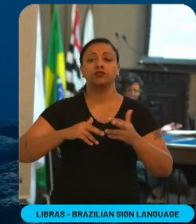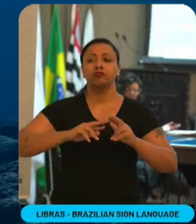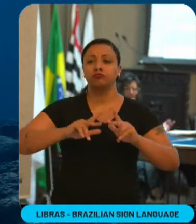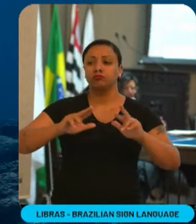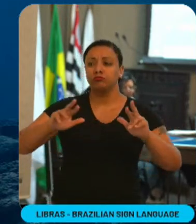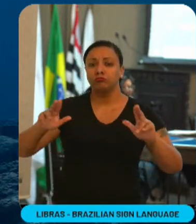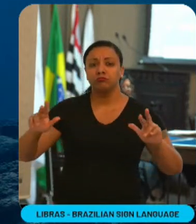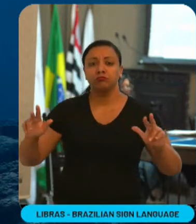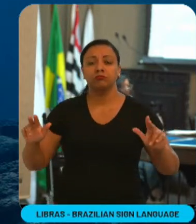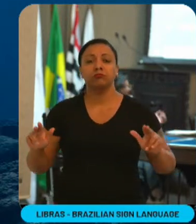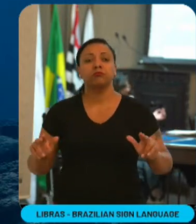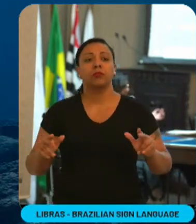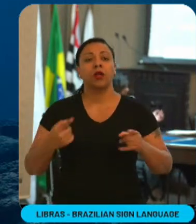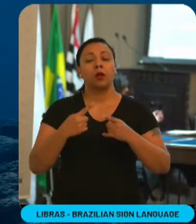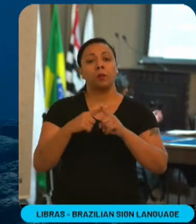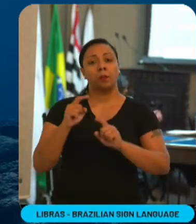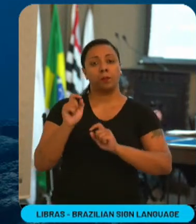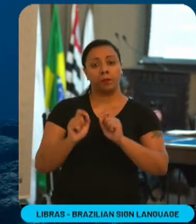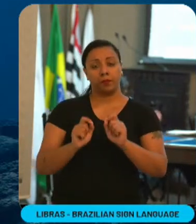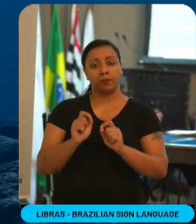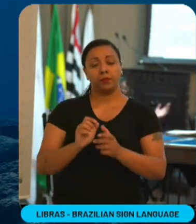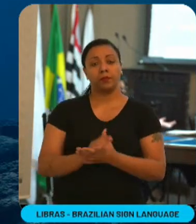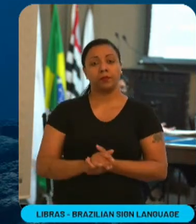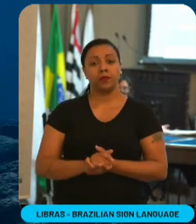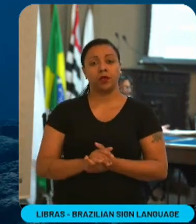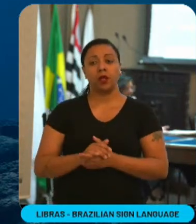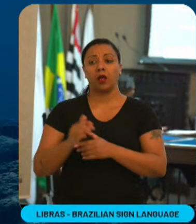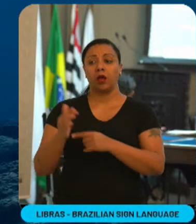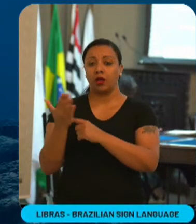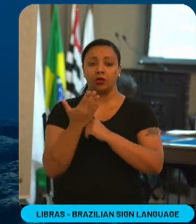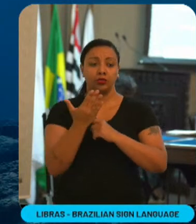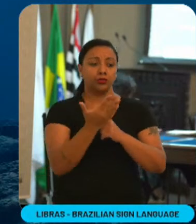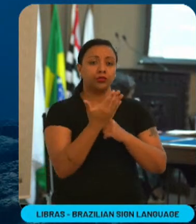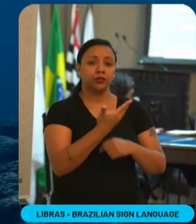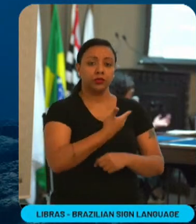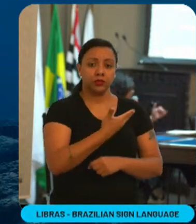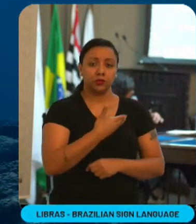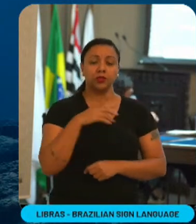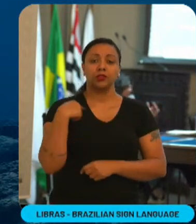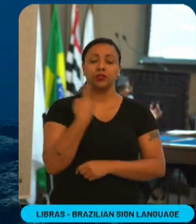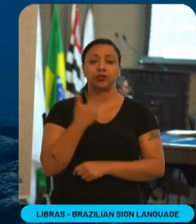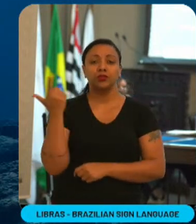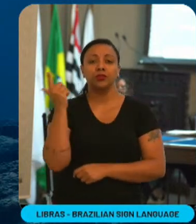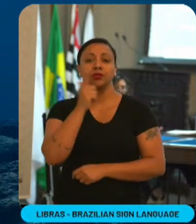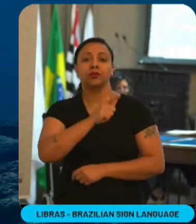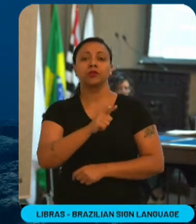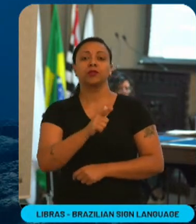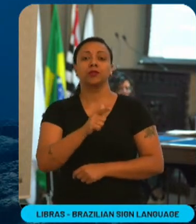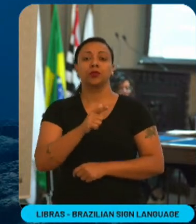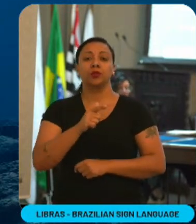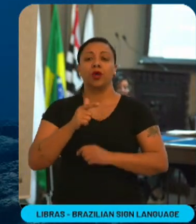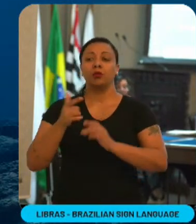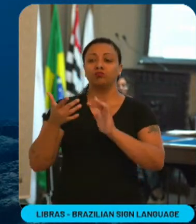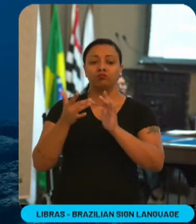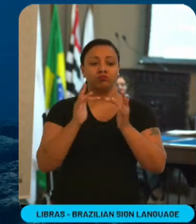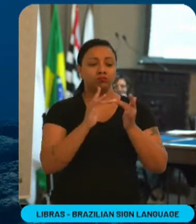a debate such as this one, so varied, and that with the help of my colleagues here, we were able to do